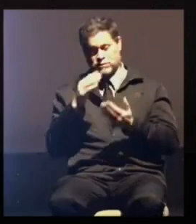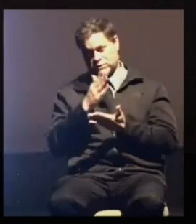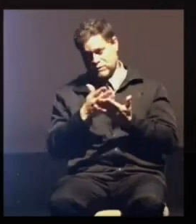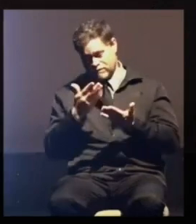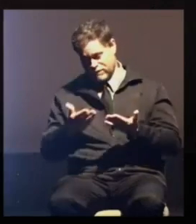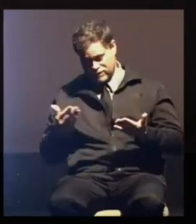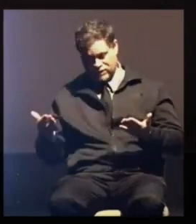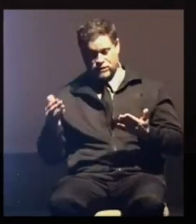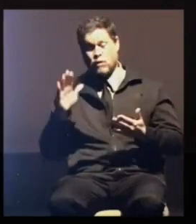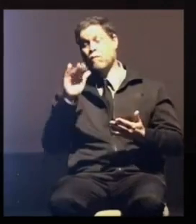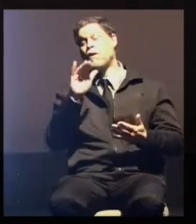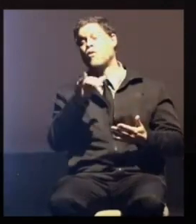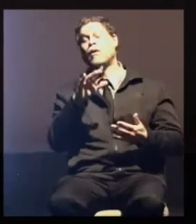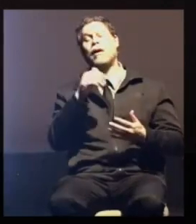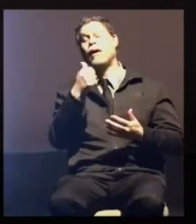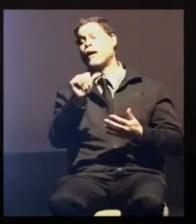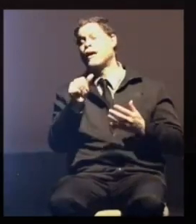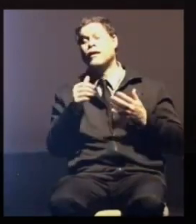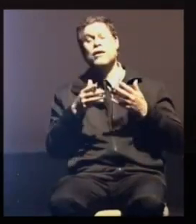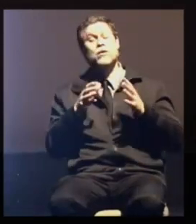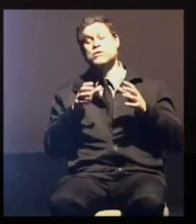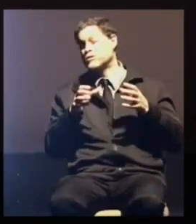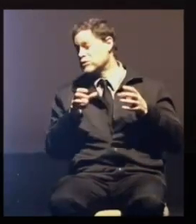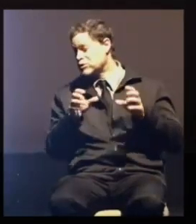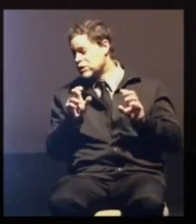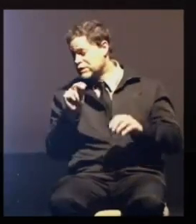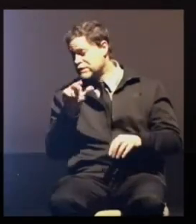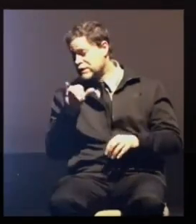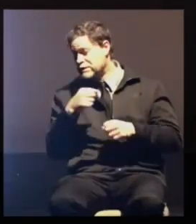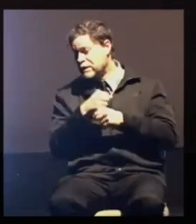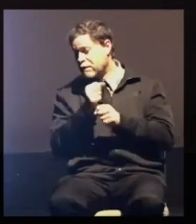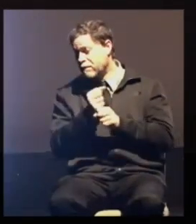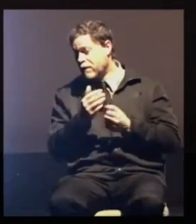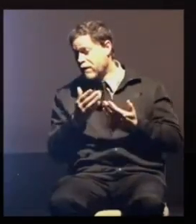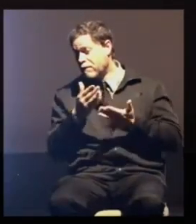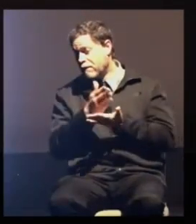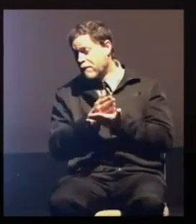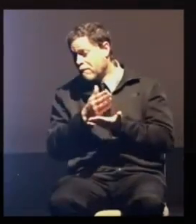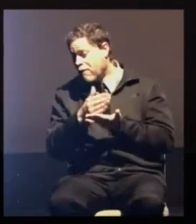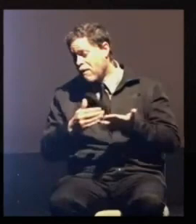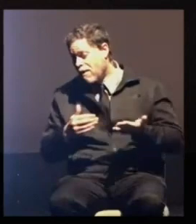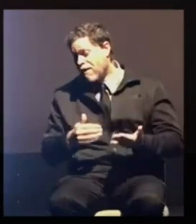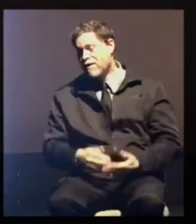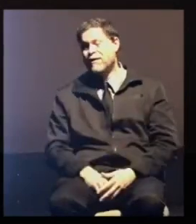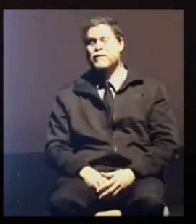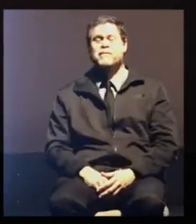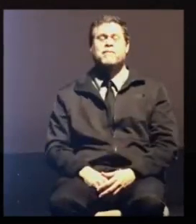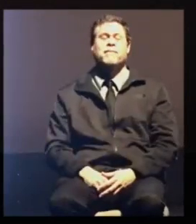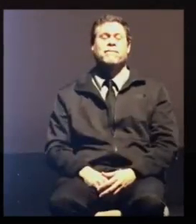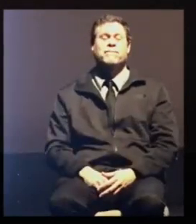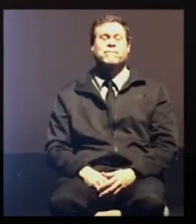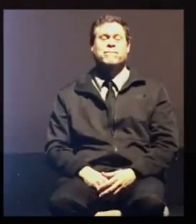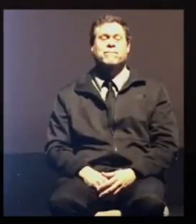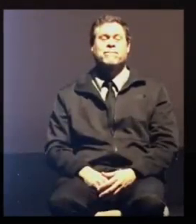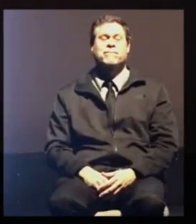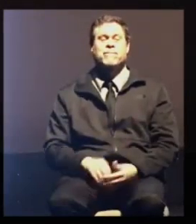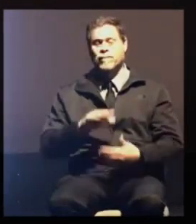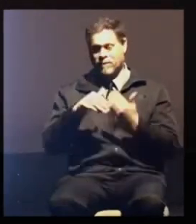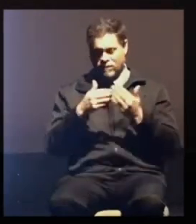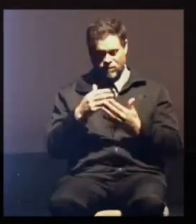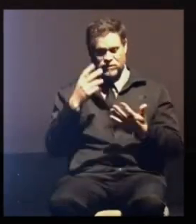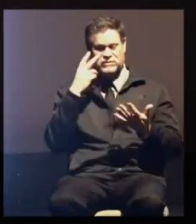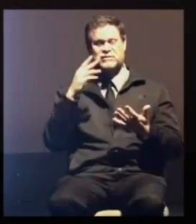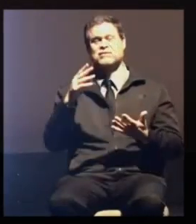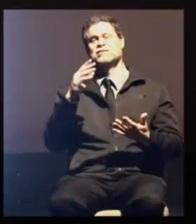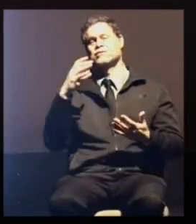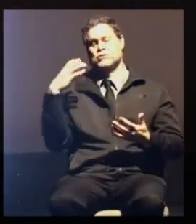And, oh, by the way, is there any chance Nancy could make me a pie? And you all know, you've seen Coach